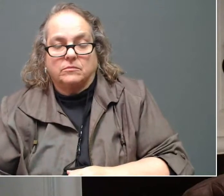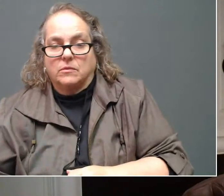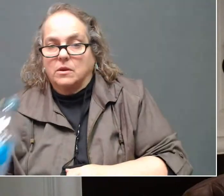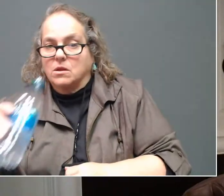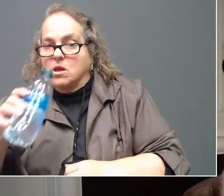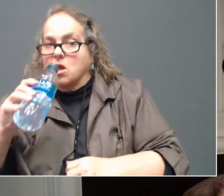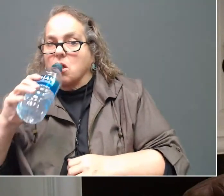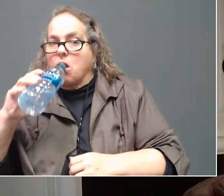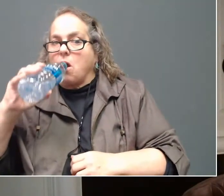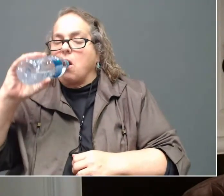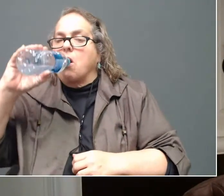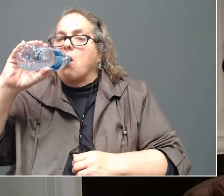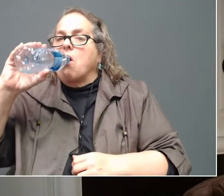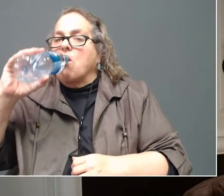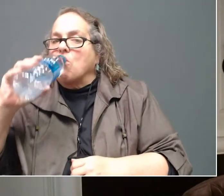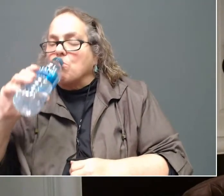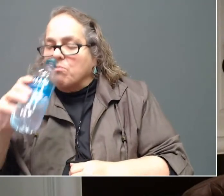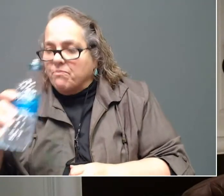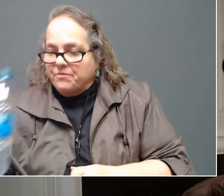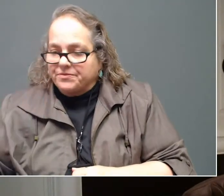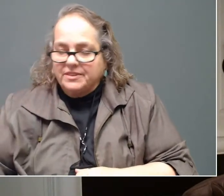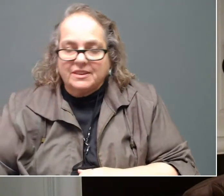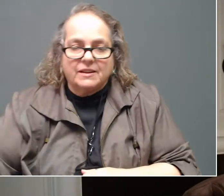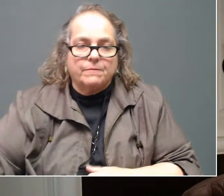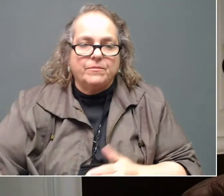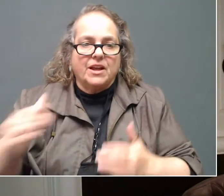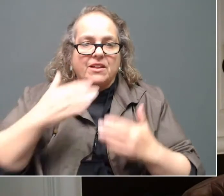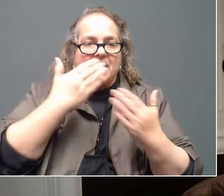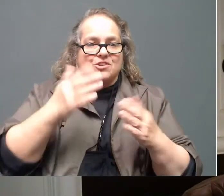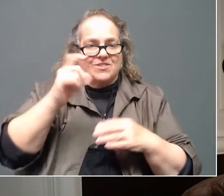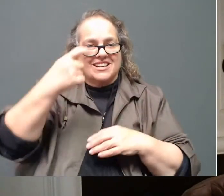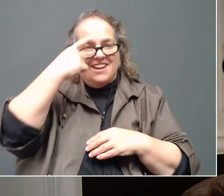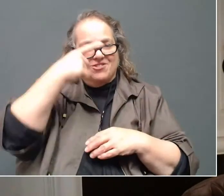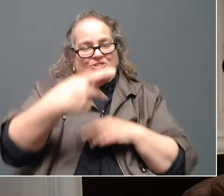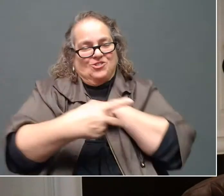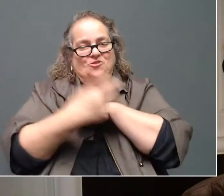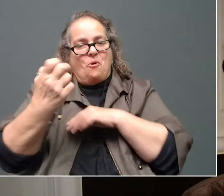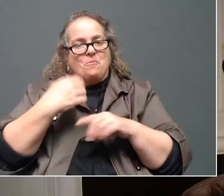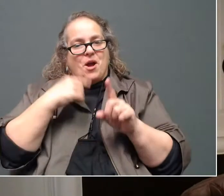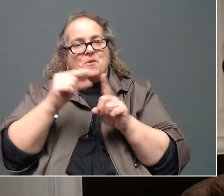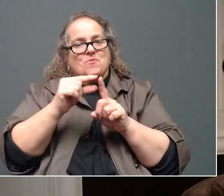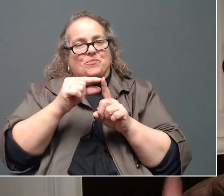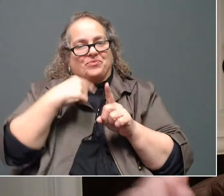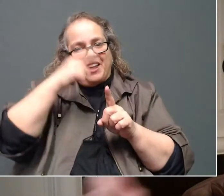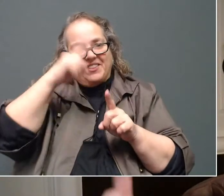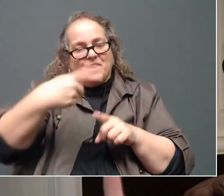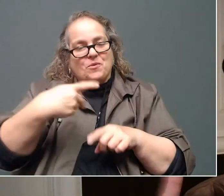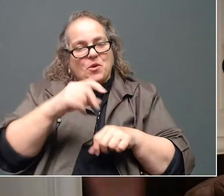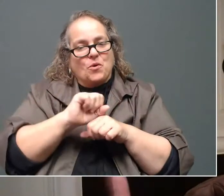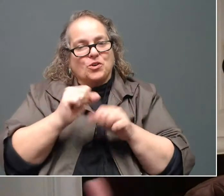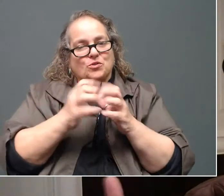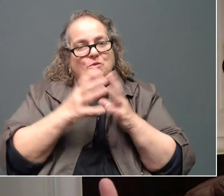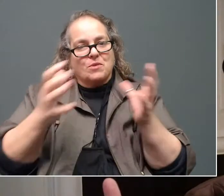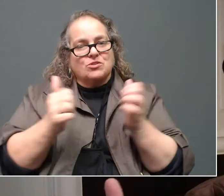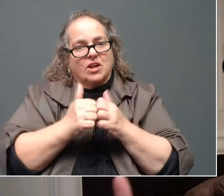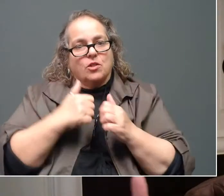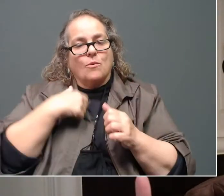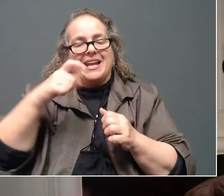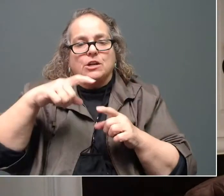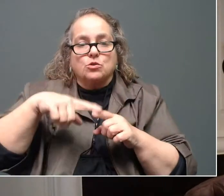Thank you, Governor. You stole my word. I think we're working too much together. I had two words here I wanted to use, which was we need to be intentional about